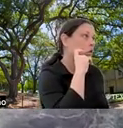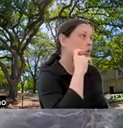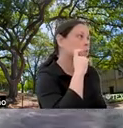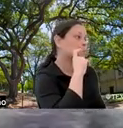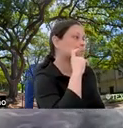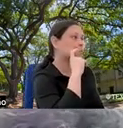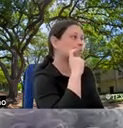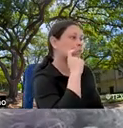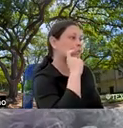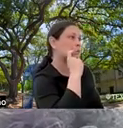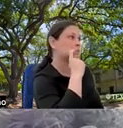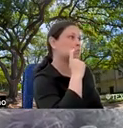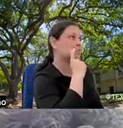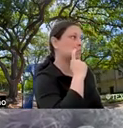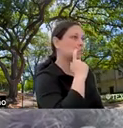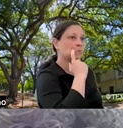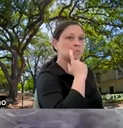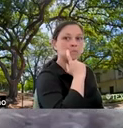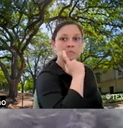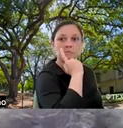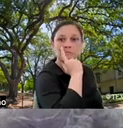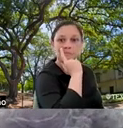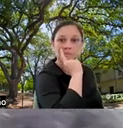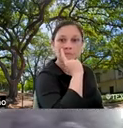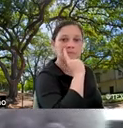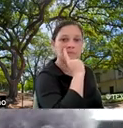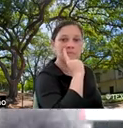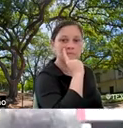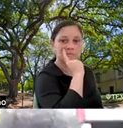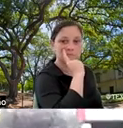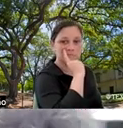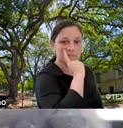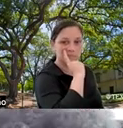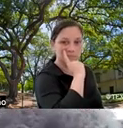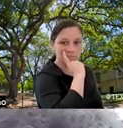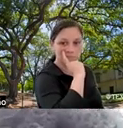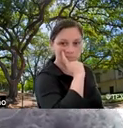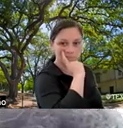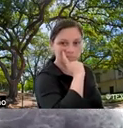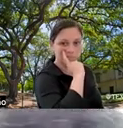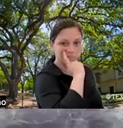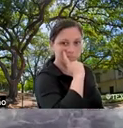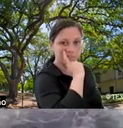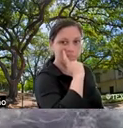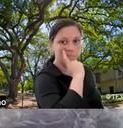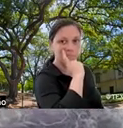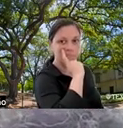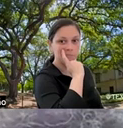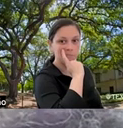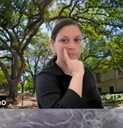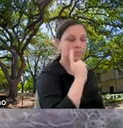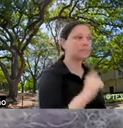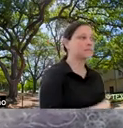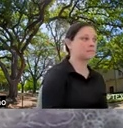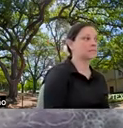can, you know, connect you with a TSR mentor. You just put your name in, right?